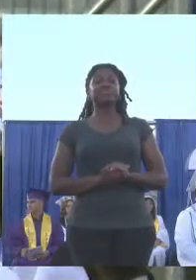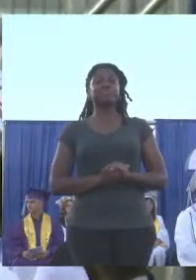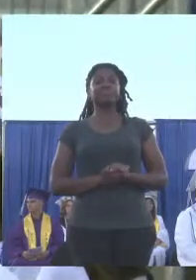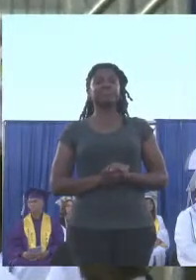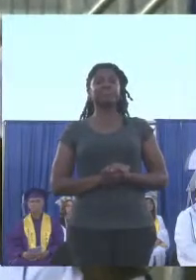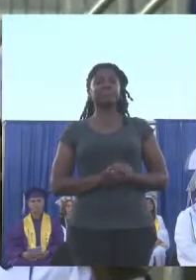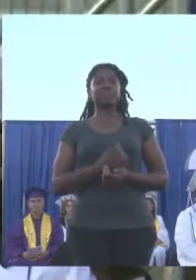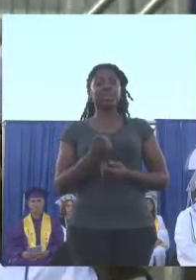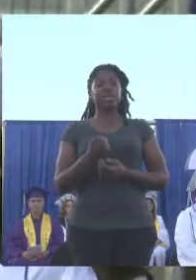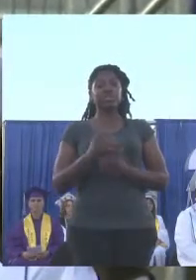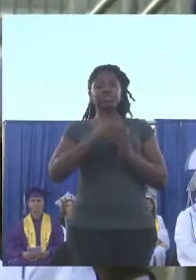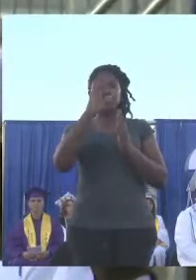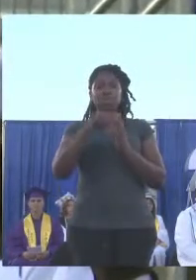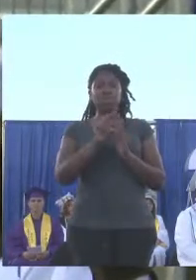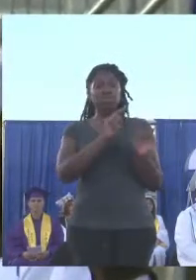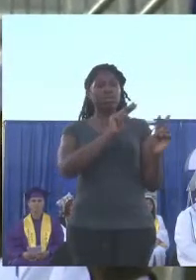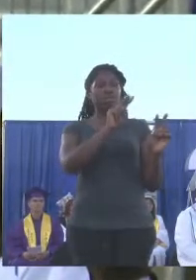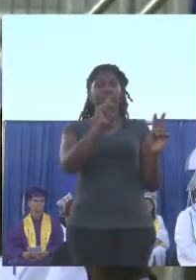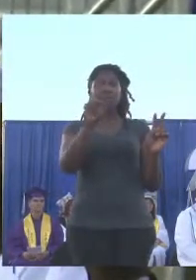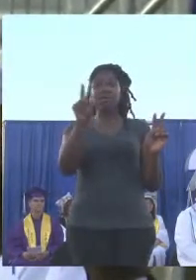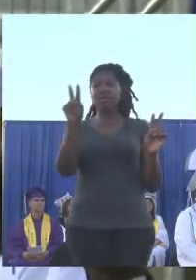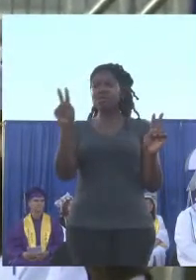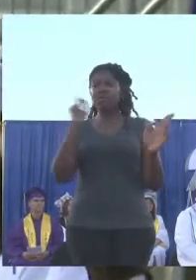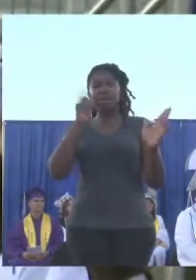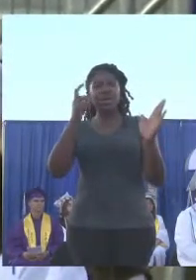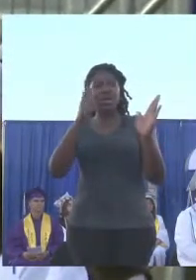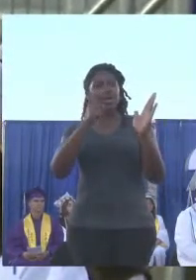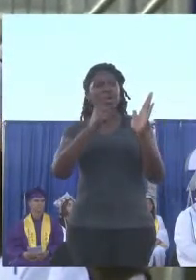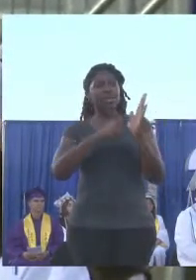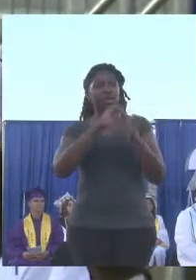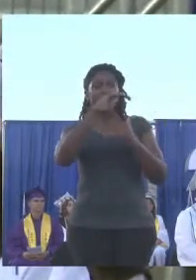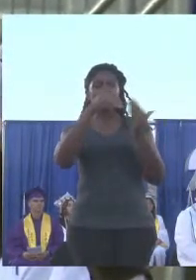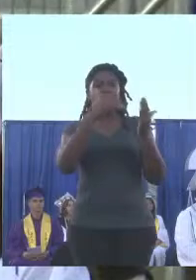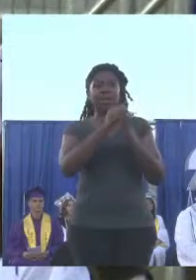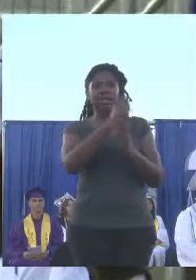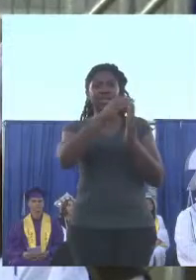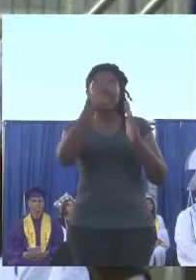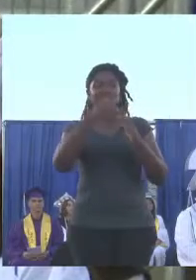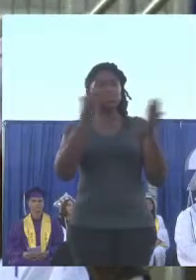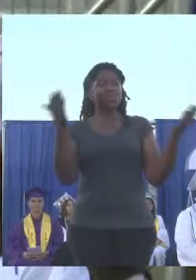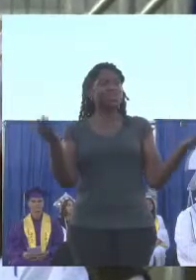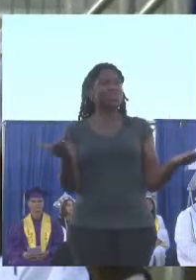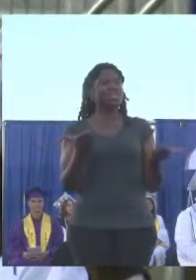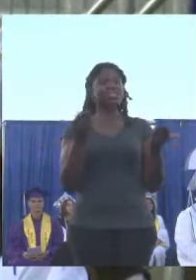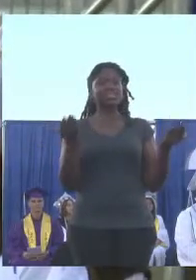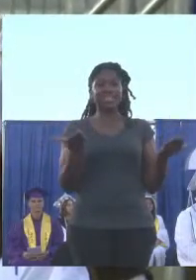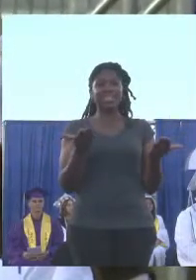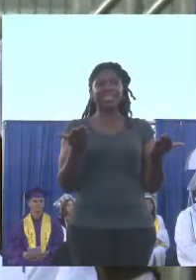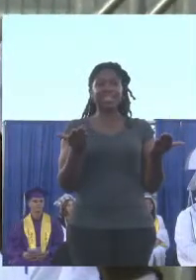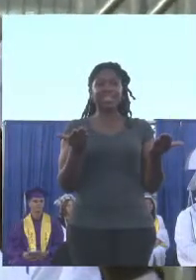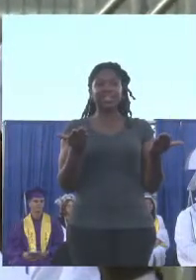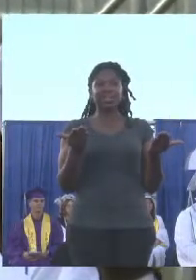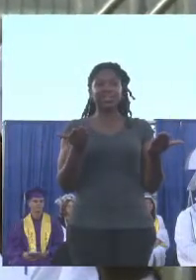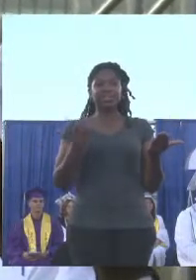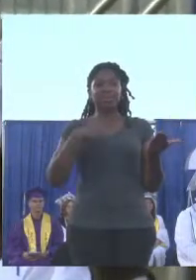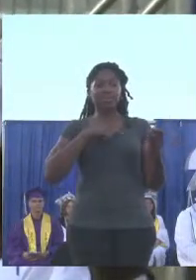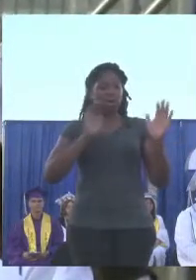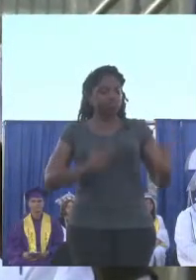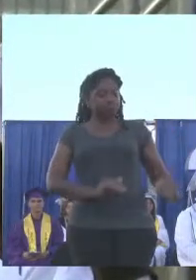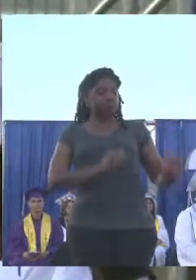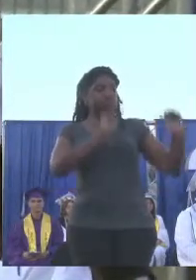Look around, fellow graduates. Look at who you see. These are the people we have grown up